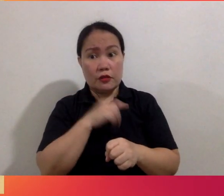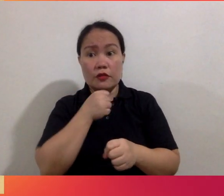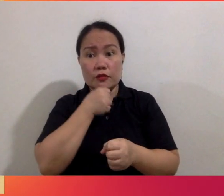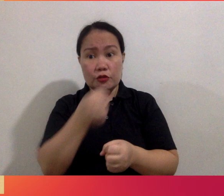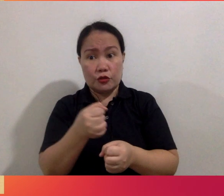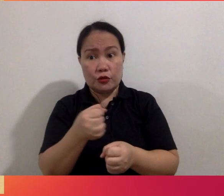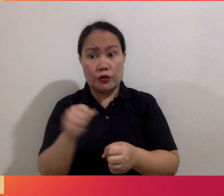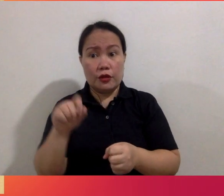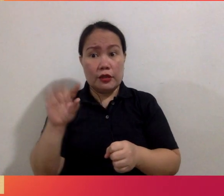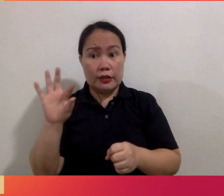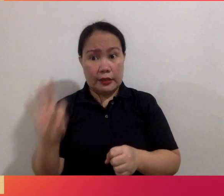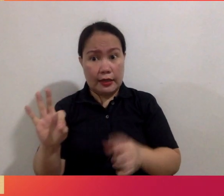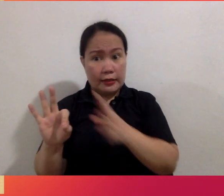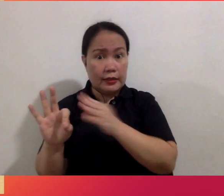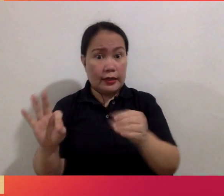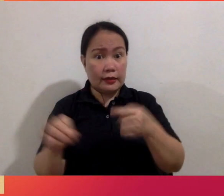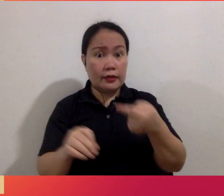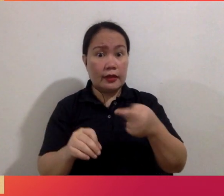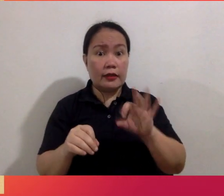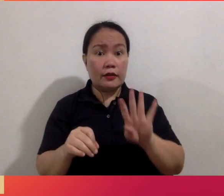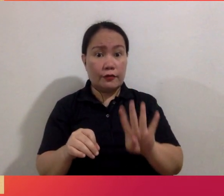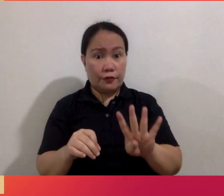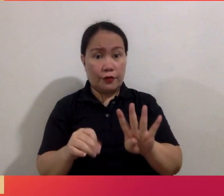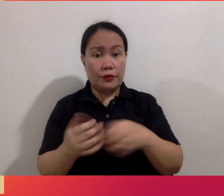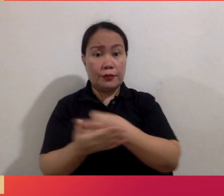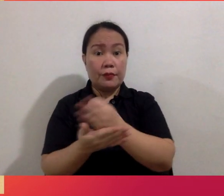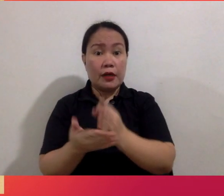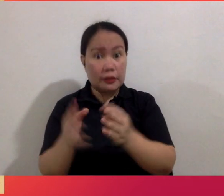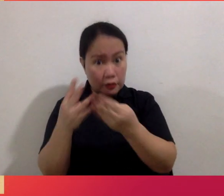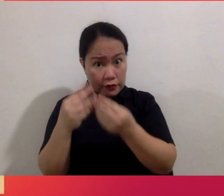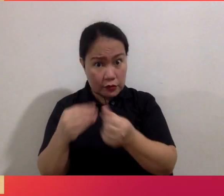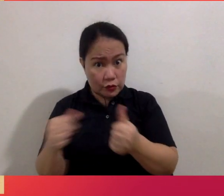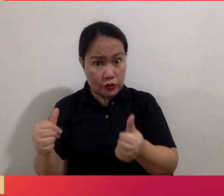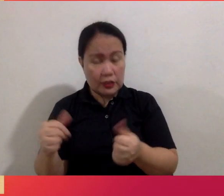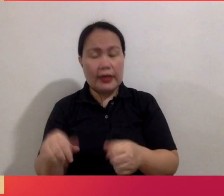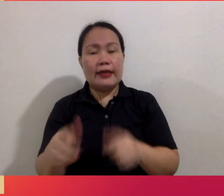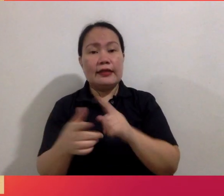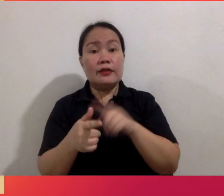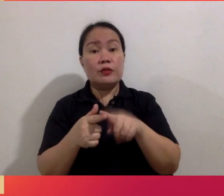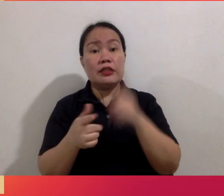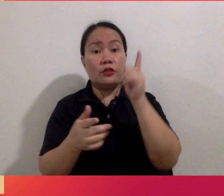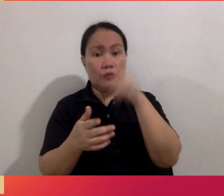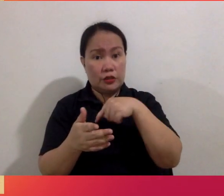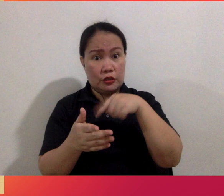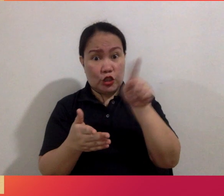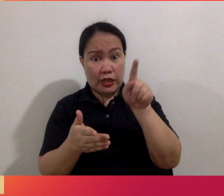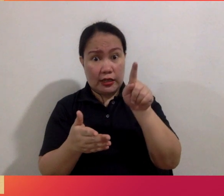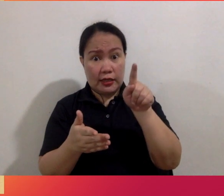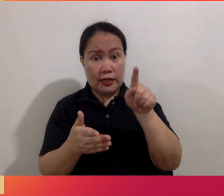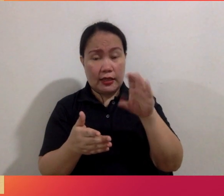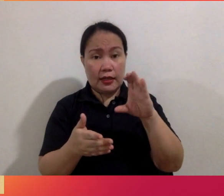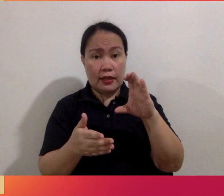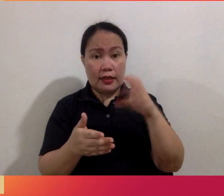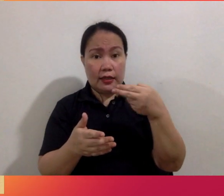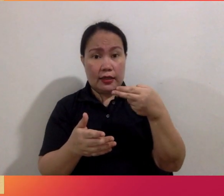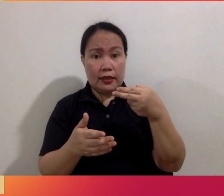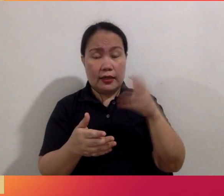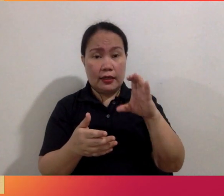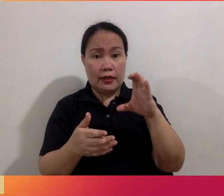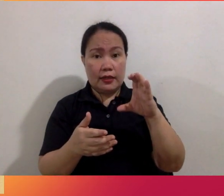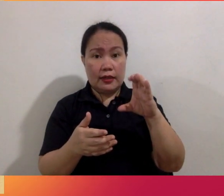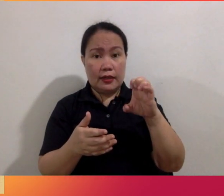ang 9 at negative 4 is a part of the solution, so ang gagawin natin, i-check natin using